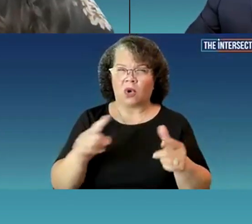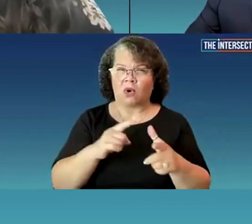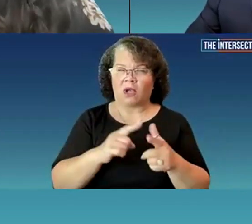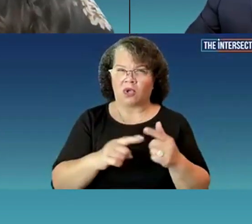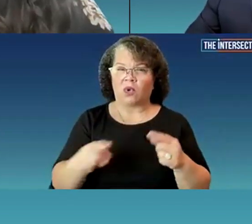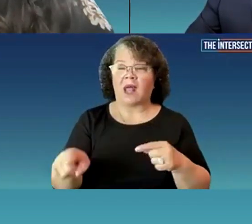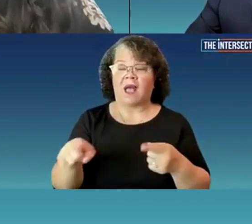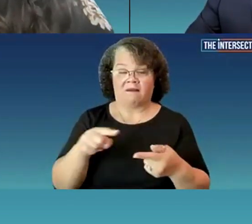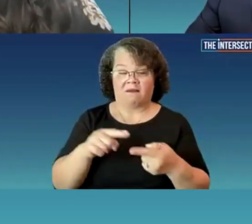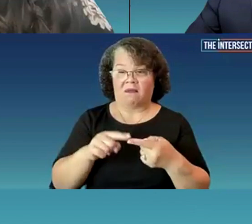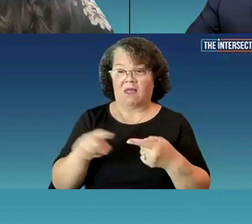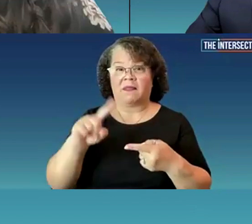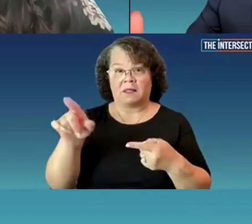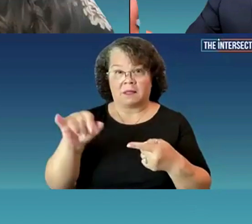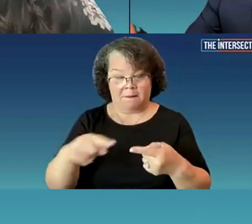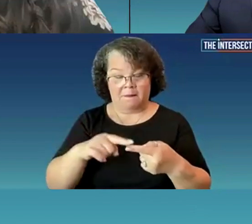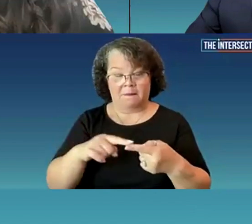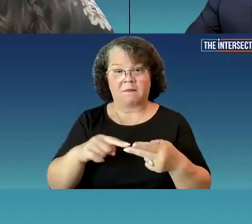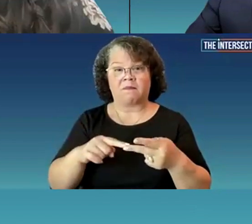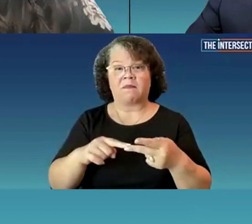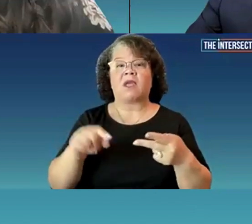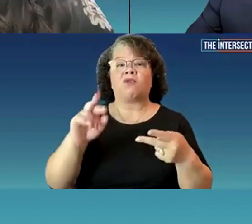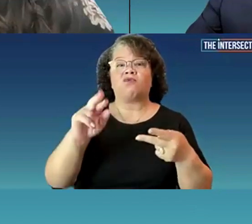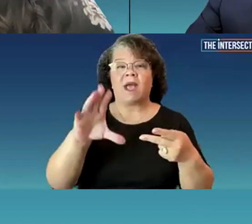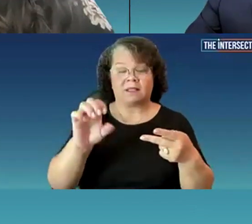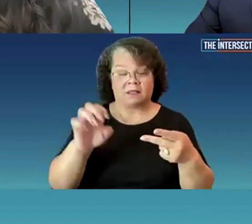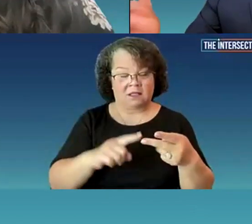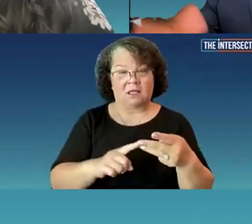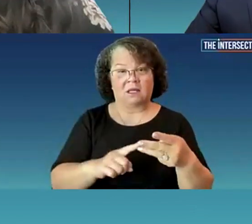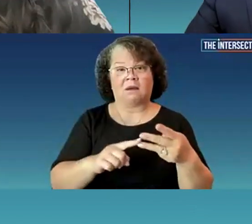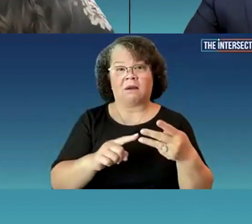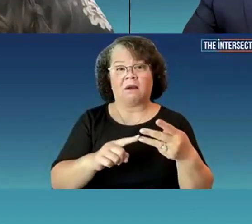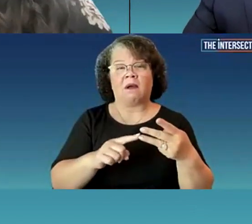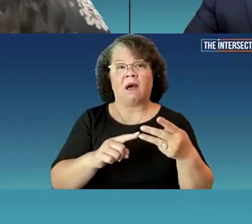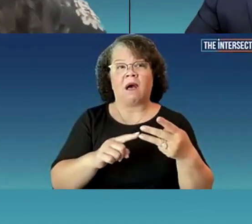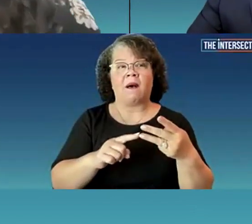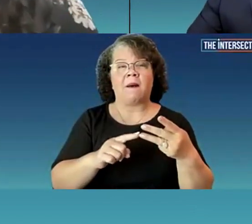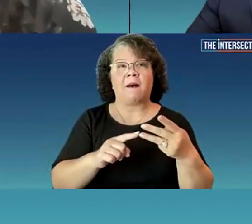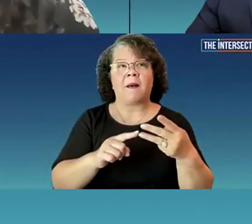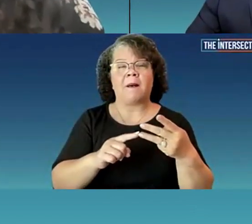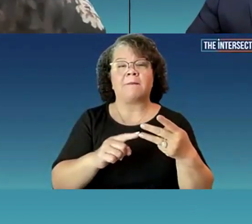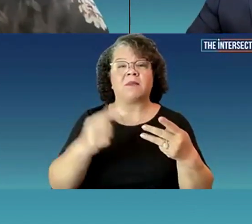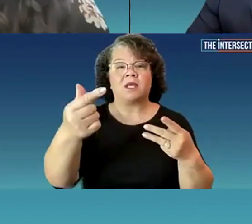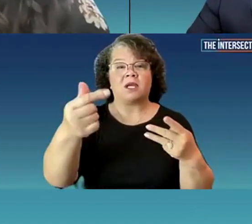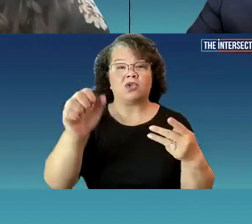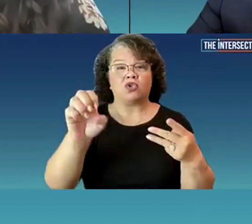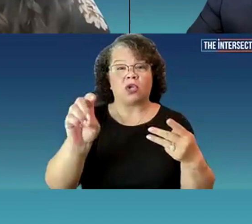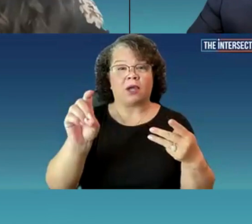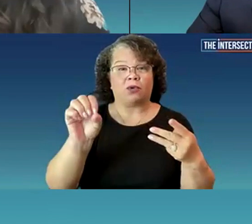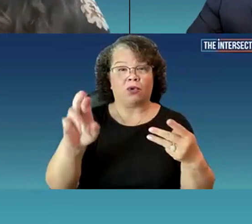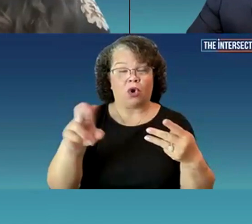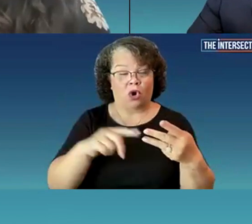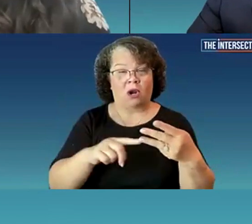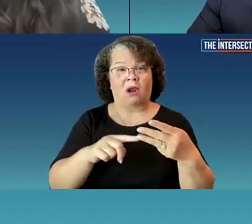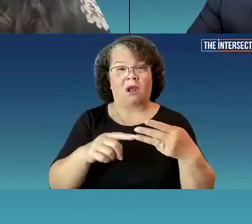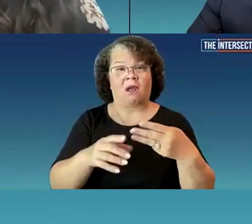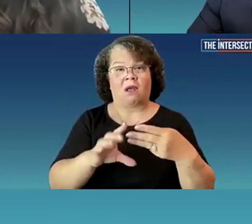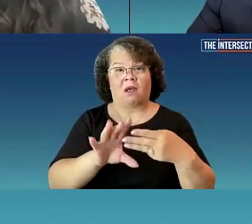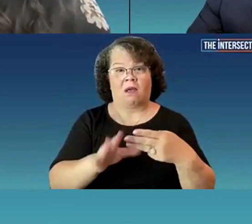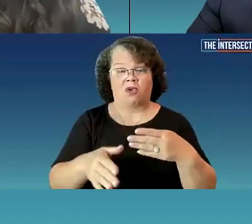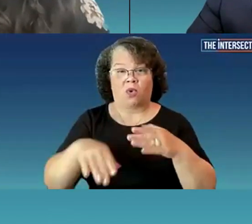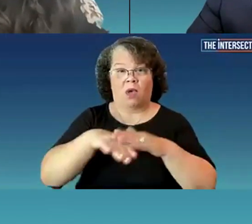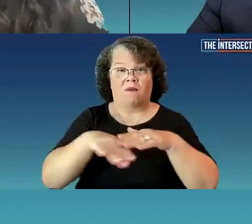you can overlay the race of those zip codes, and then also look at the gender of those patients. So there's a lot of stuff you can see